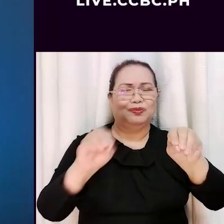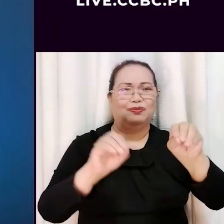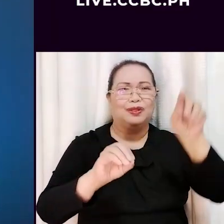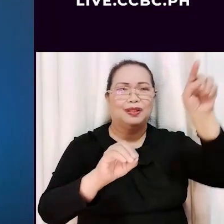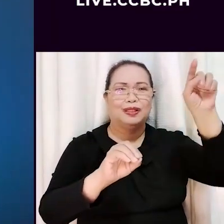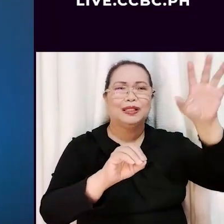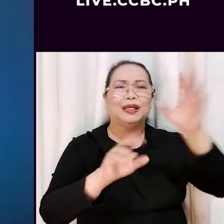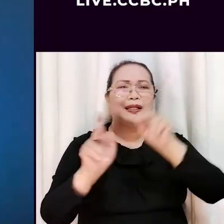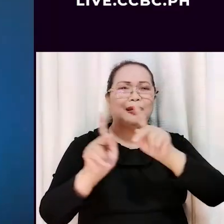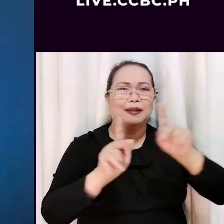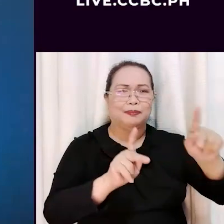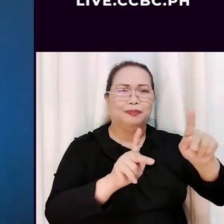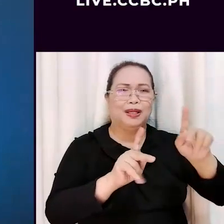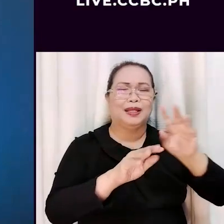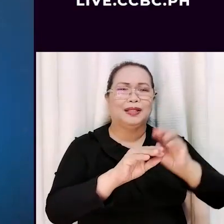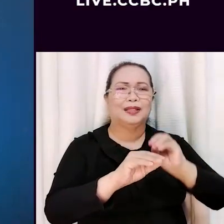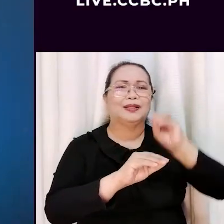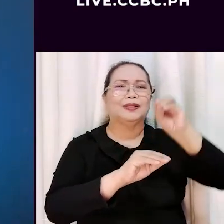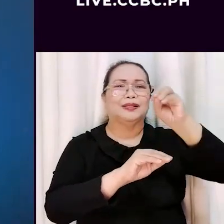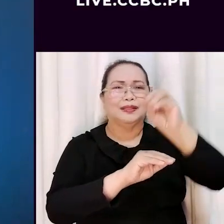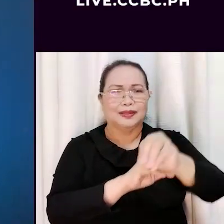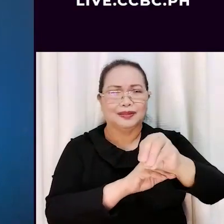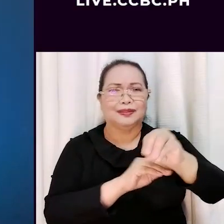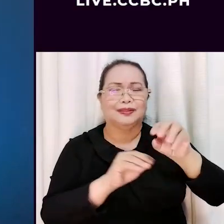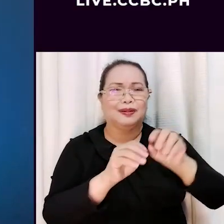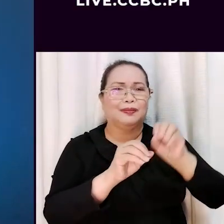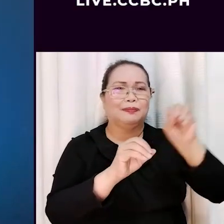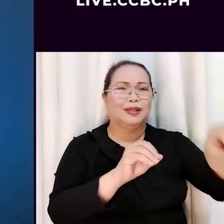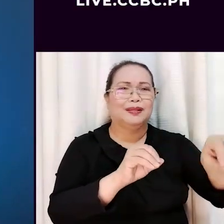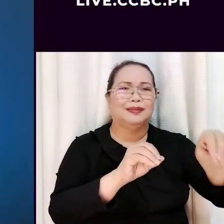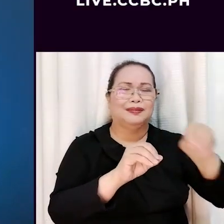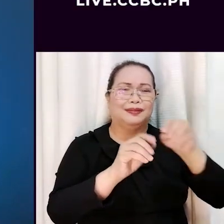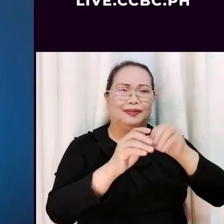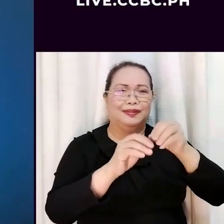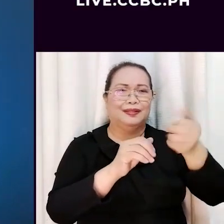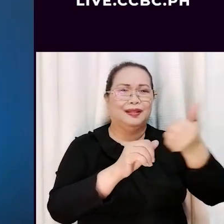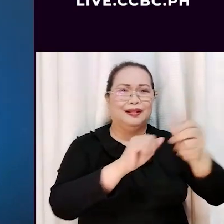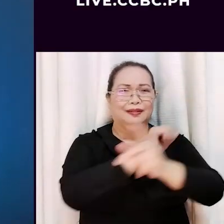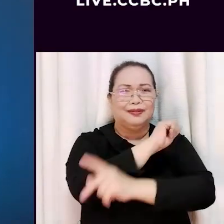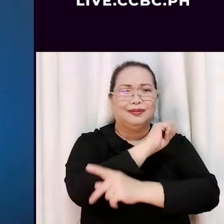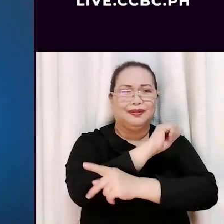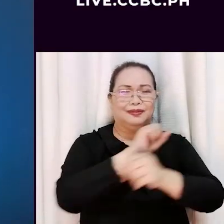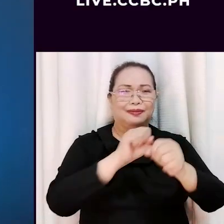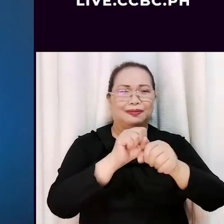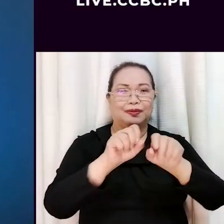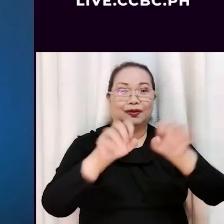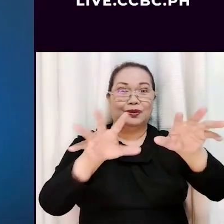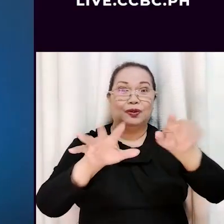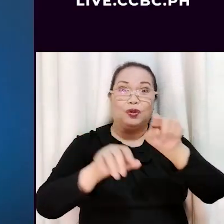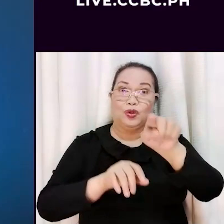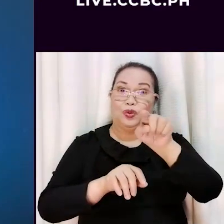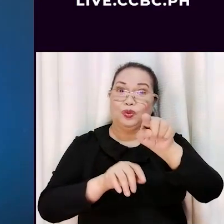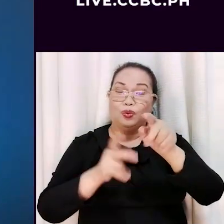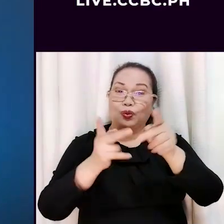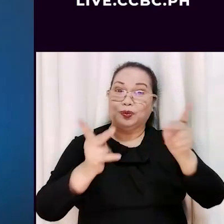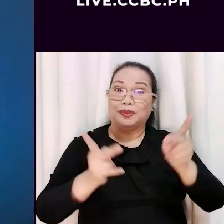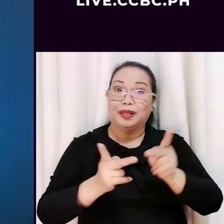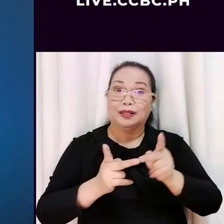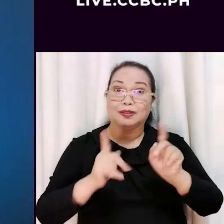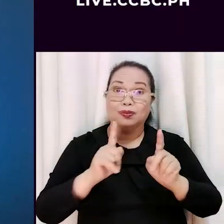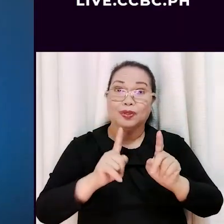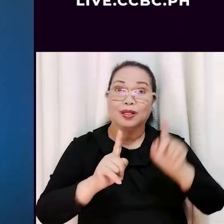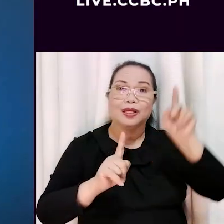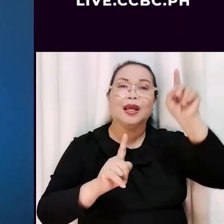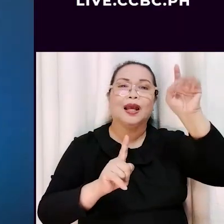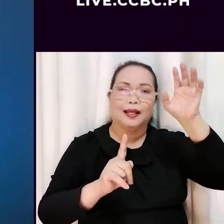divinely displaced and dislocated you, huh? And that you're there where you are for the purpose that